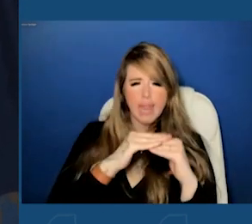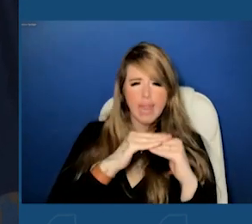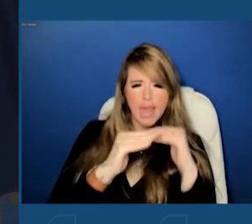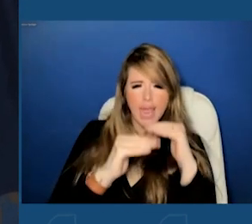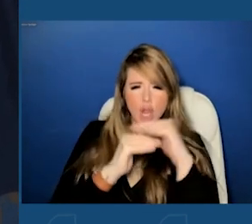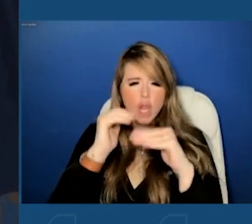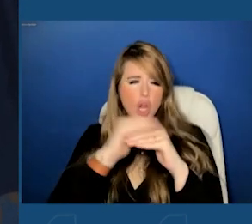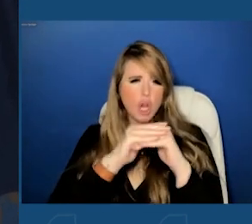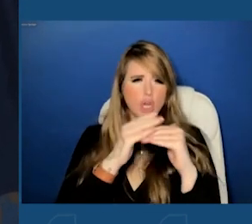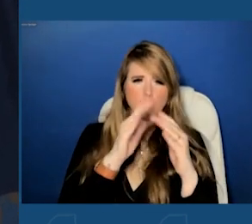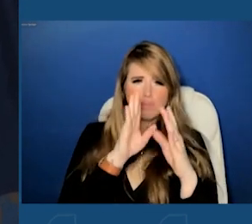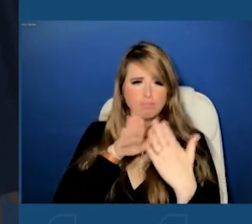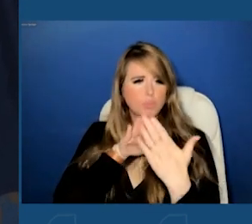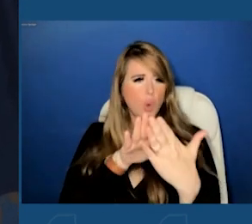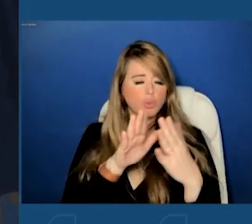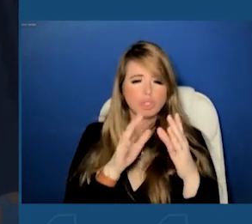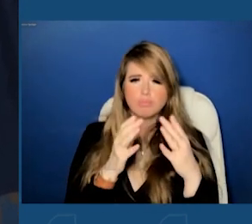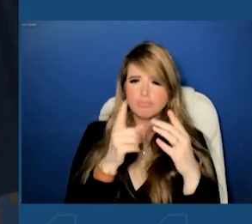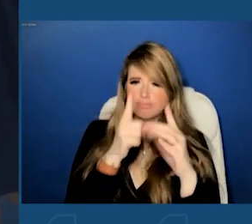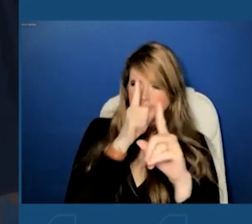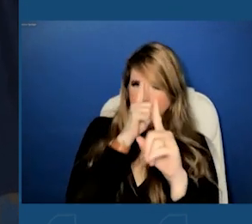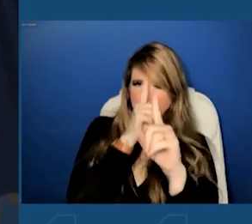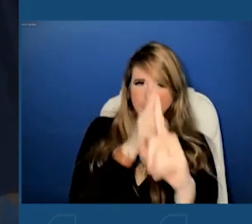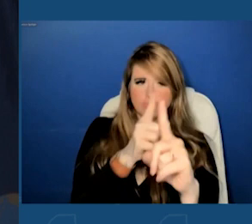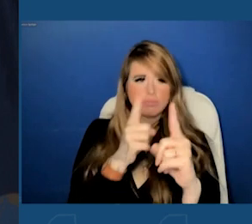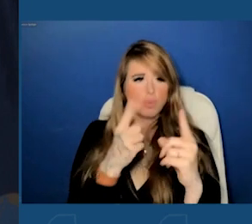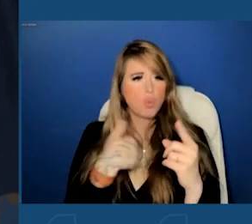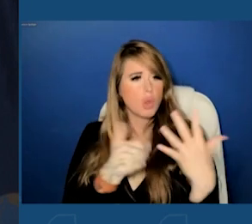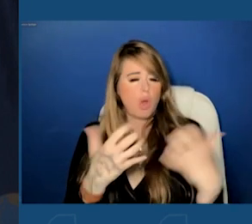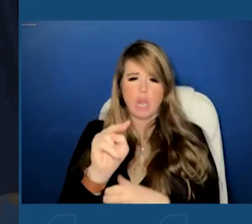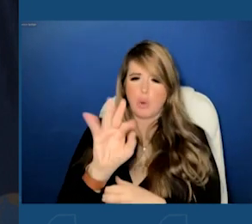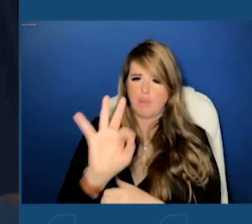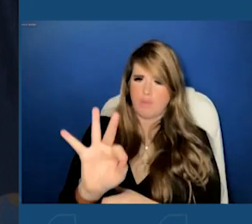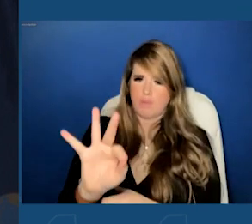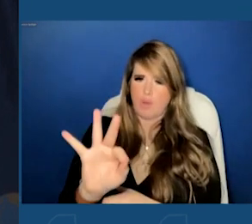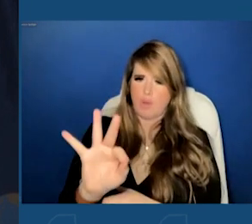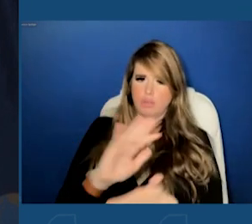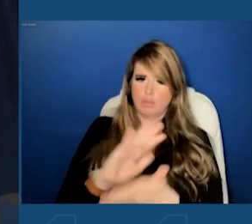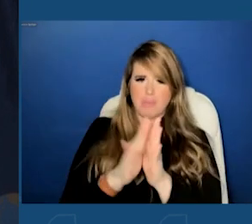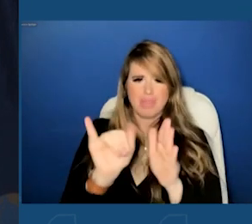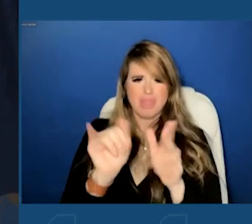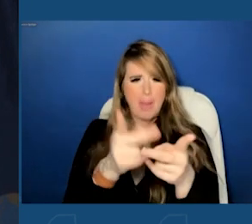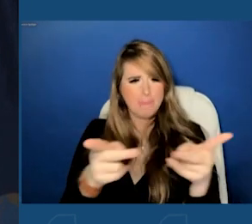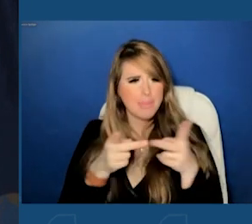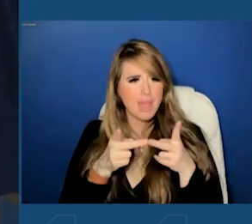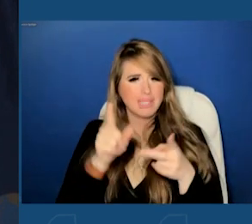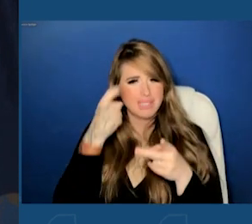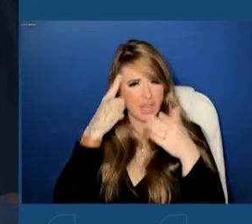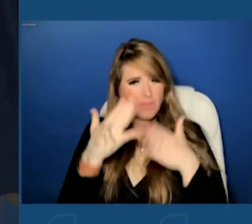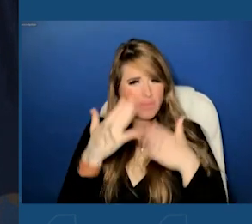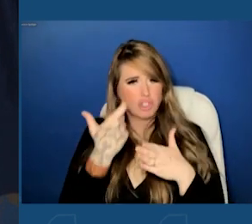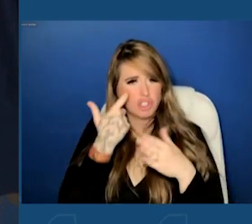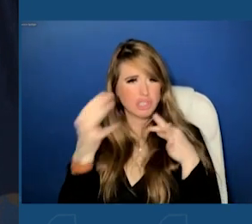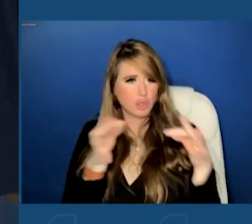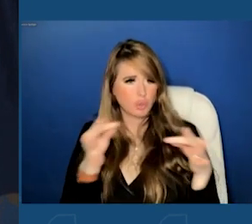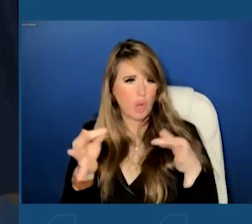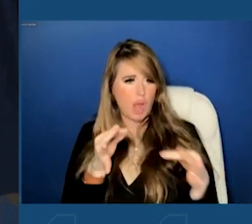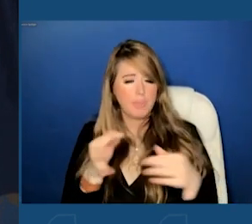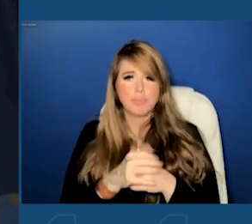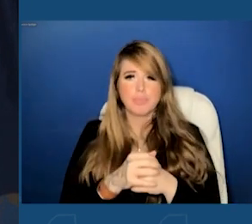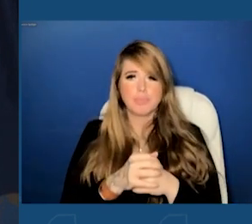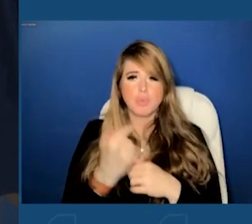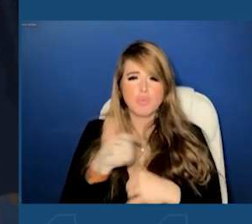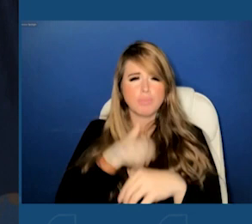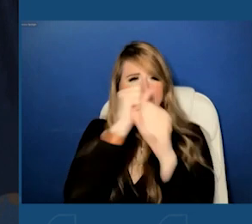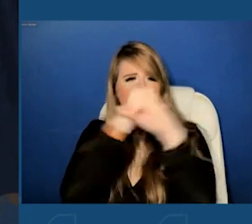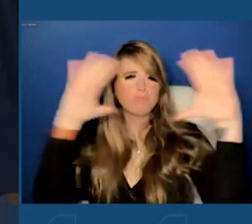Falls as that place that the governor has so eloquently described relative to its past and where we're